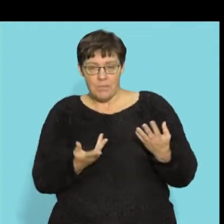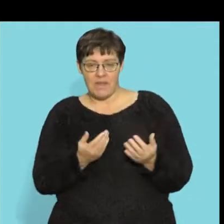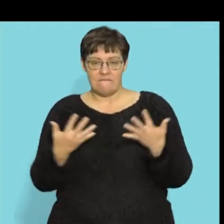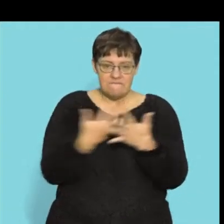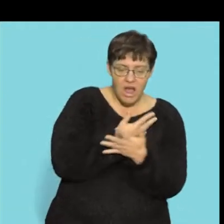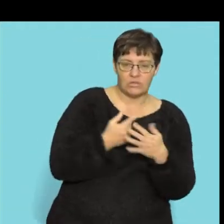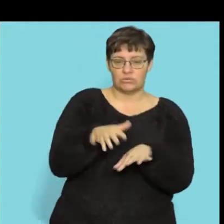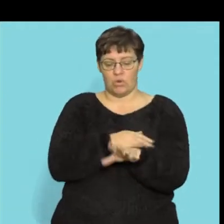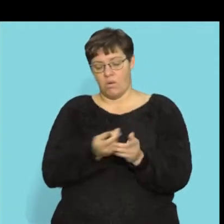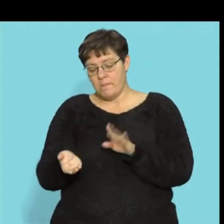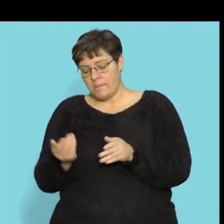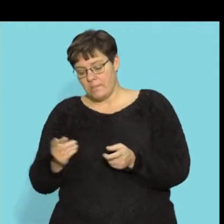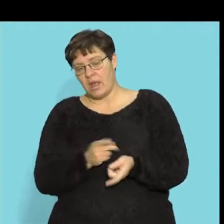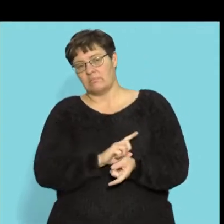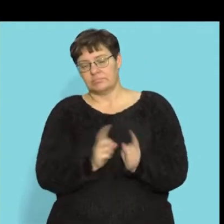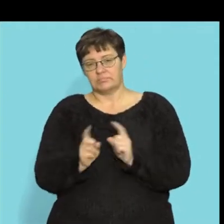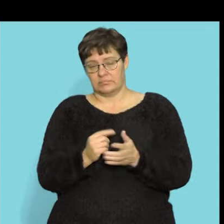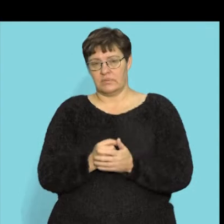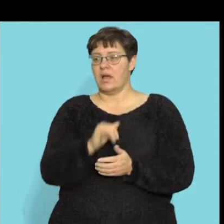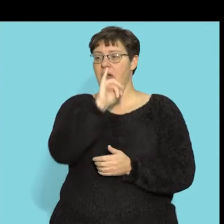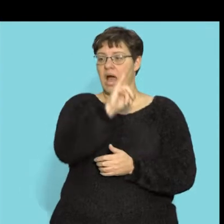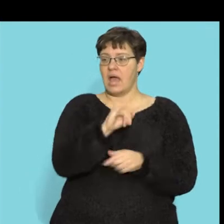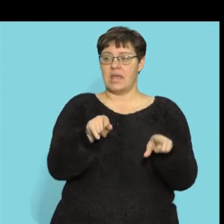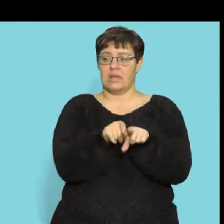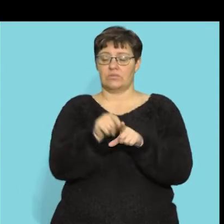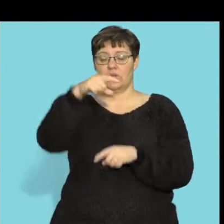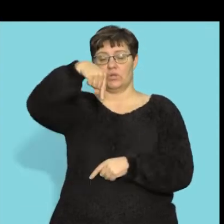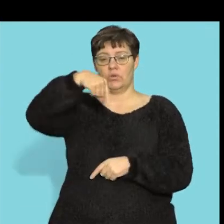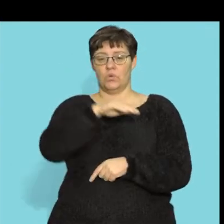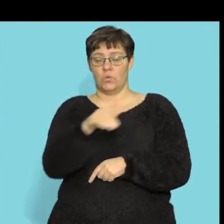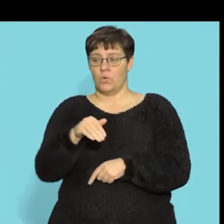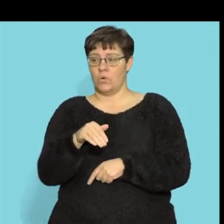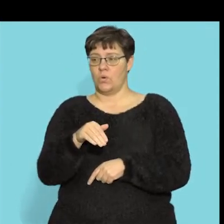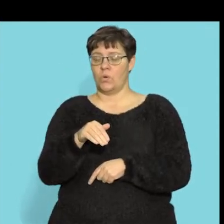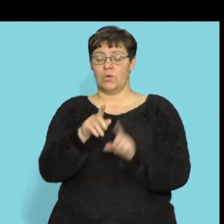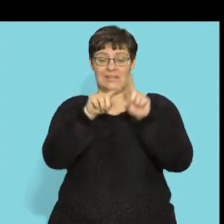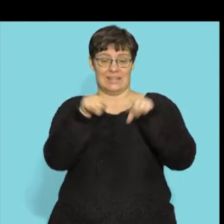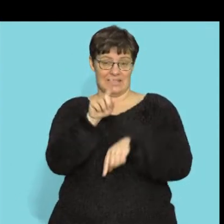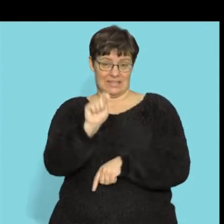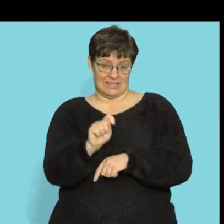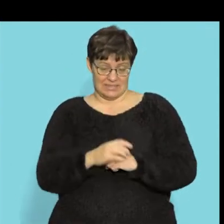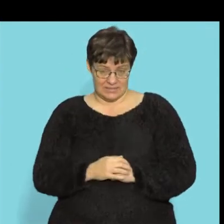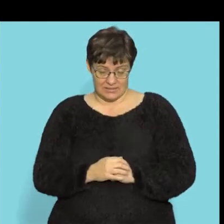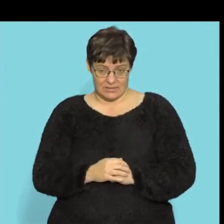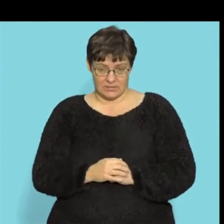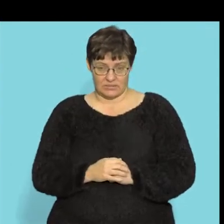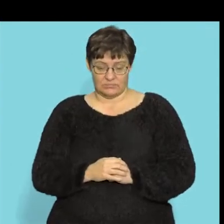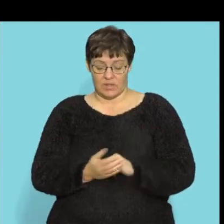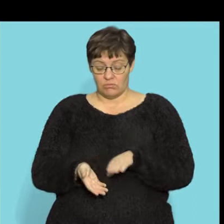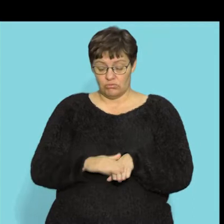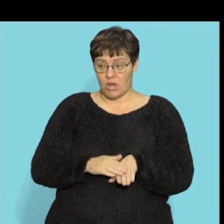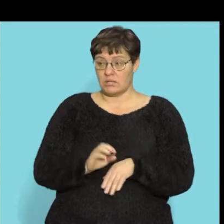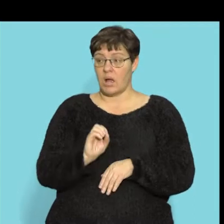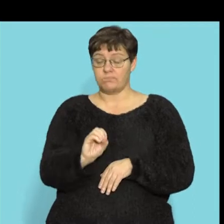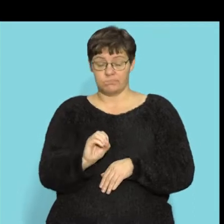rate of flow of charge. So mathematically, we've got this equation, I is equals to Q over delta T. So the